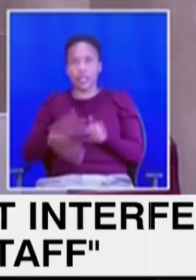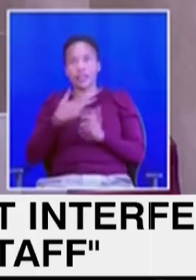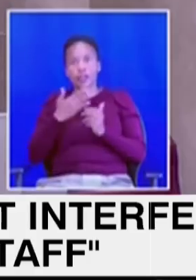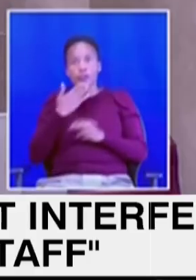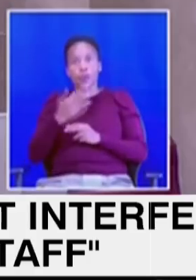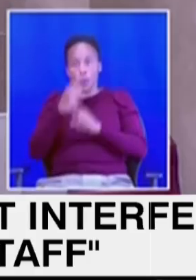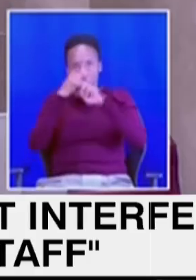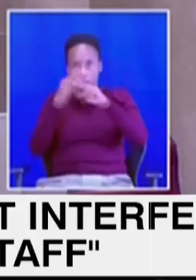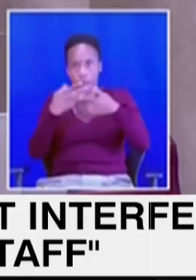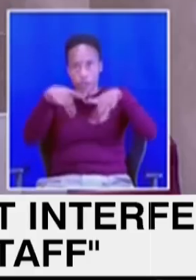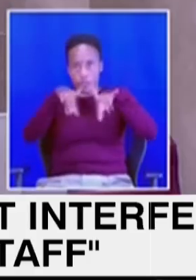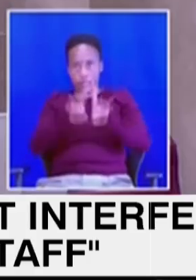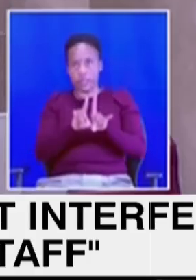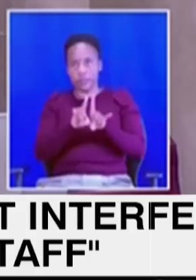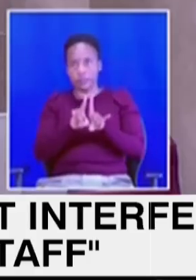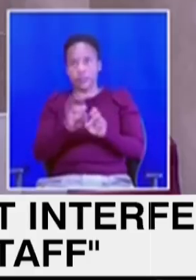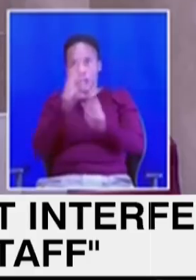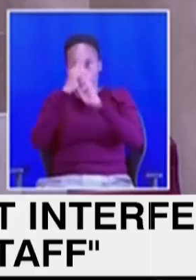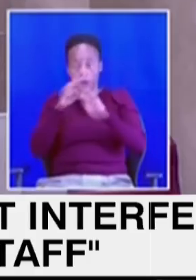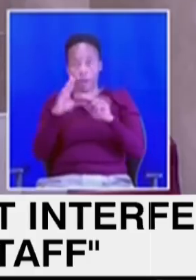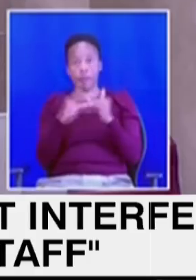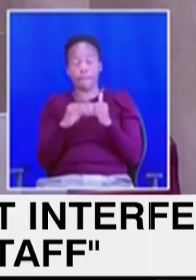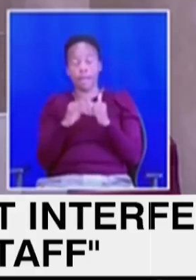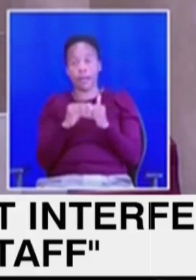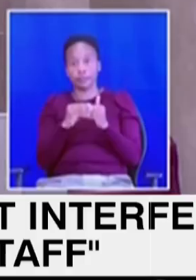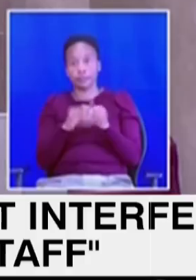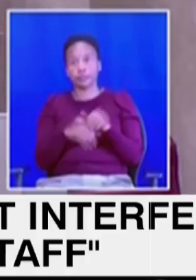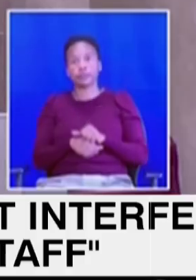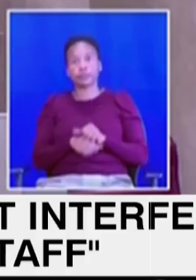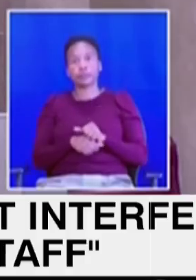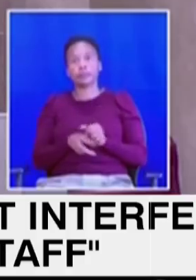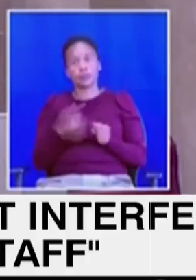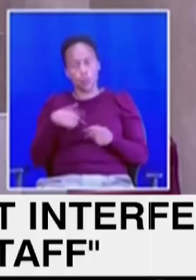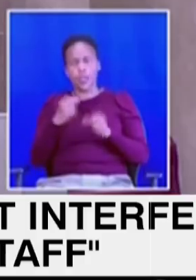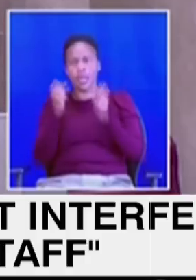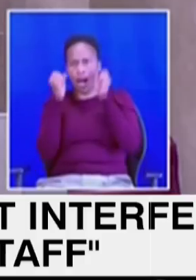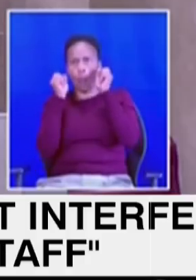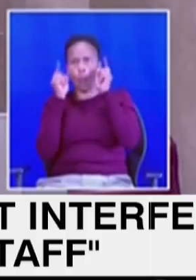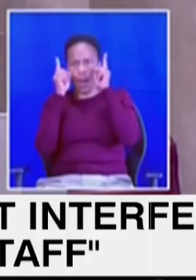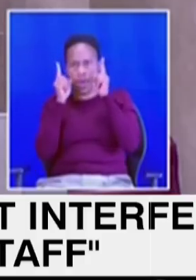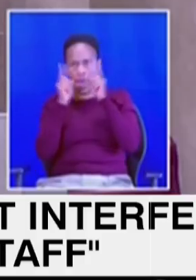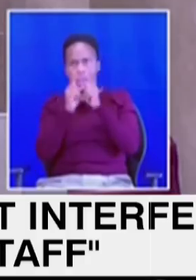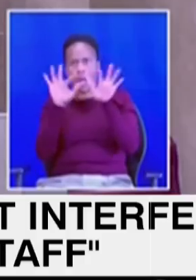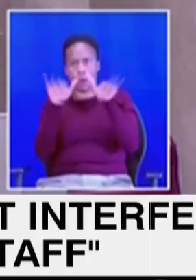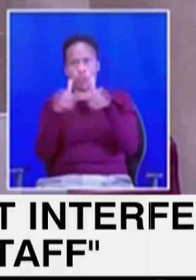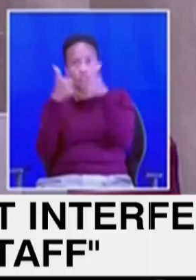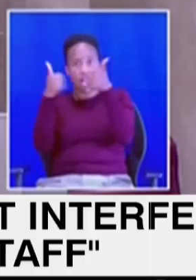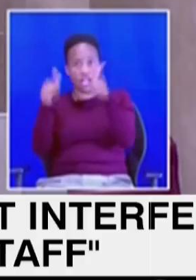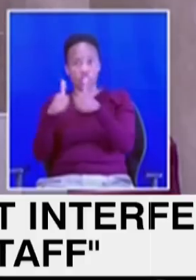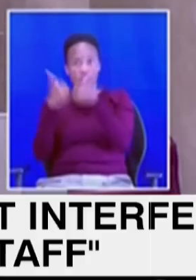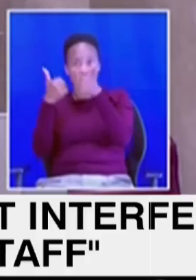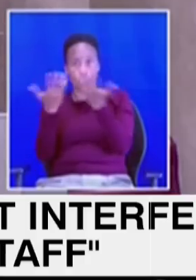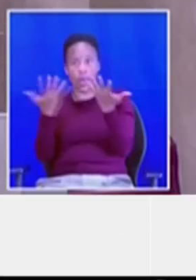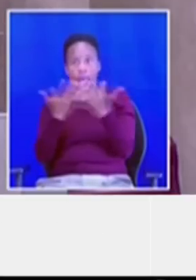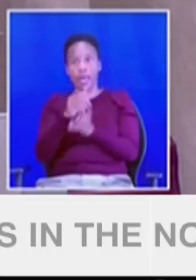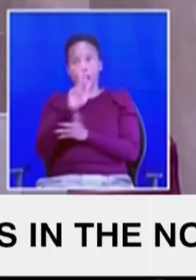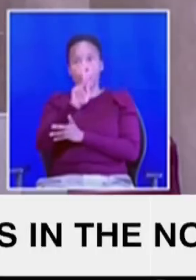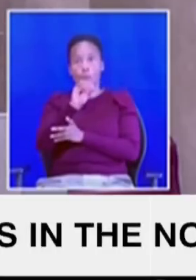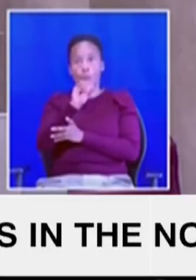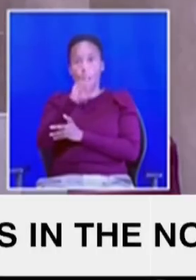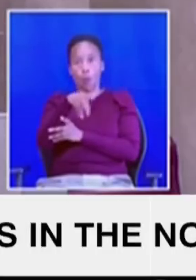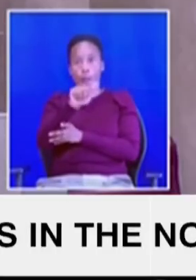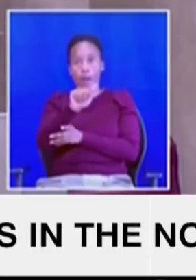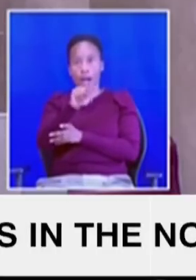Honorable Member, we are aware of the challenges in Kopanong in the Free State.